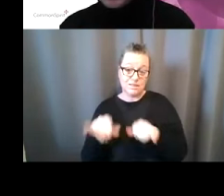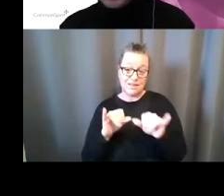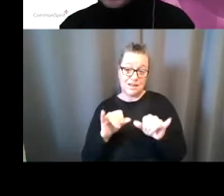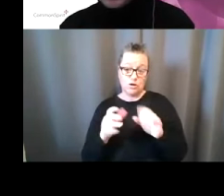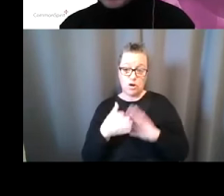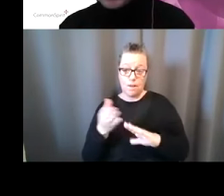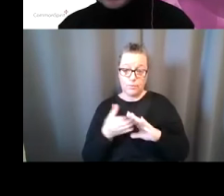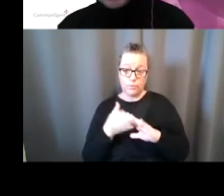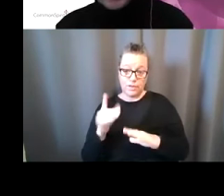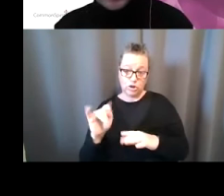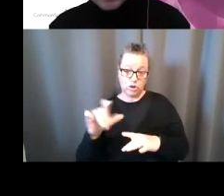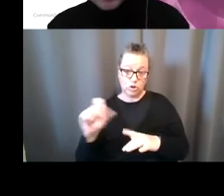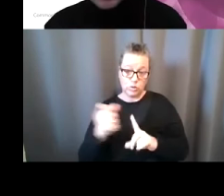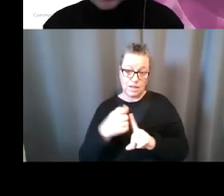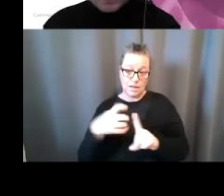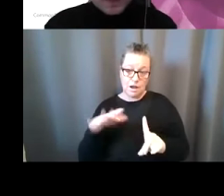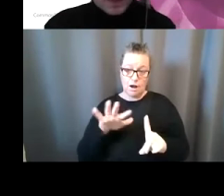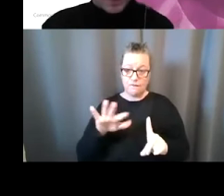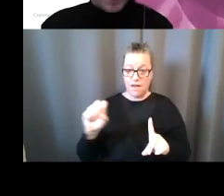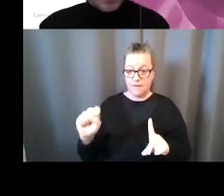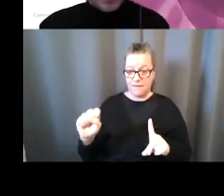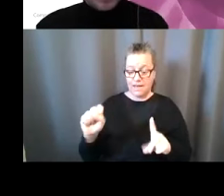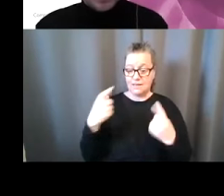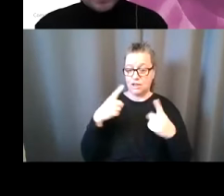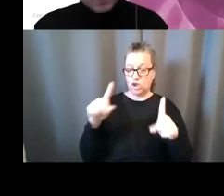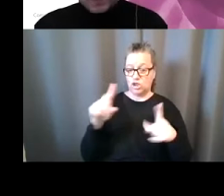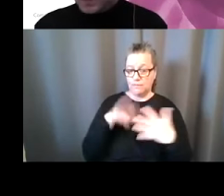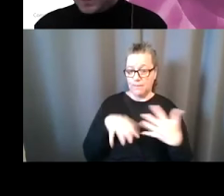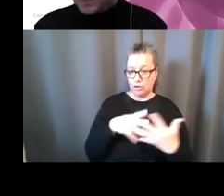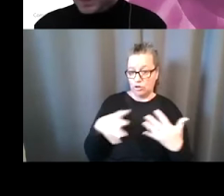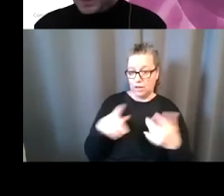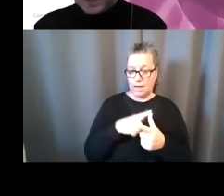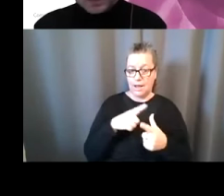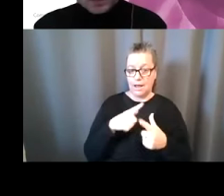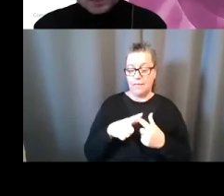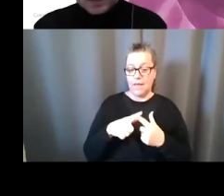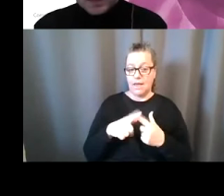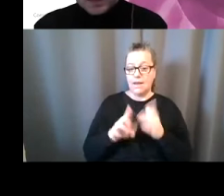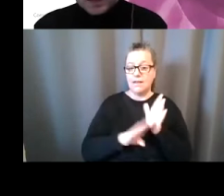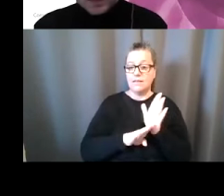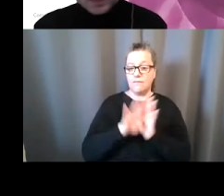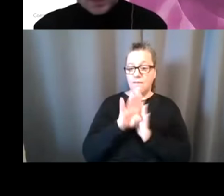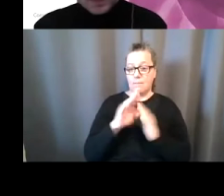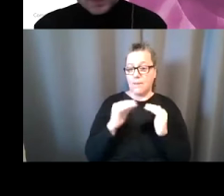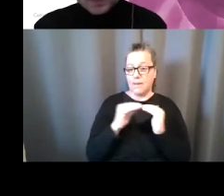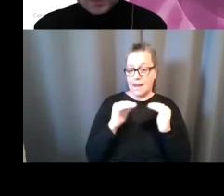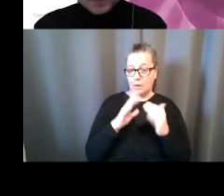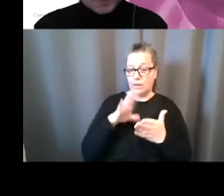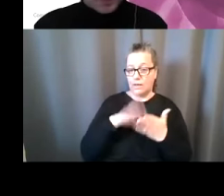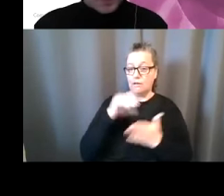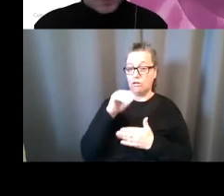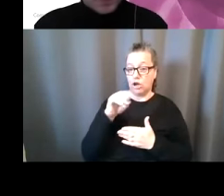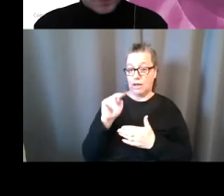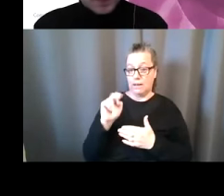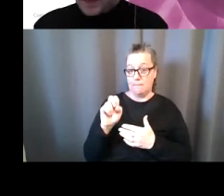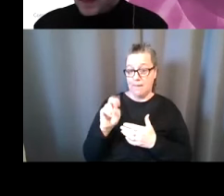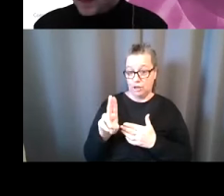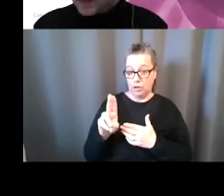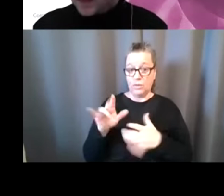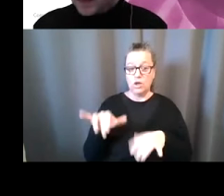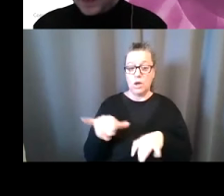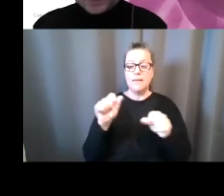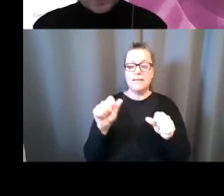tools and expanding our 5S achievement grid, and then finally, developing an equity learning menu. So now I'll take a few minutes